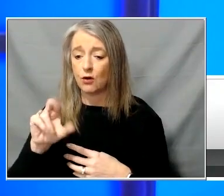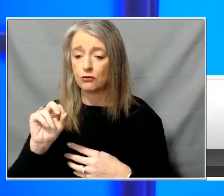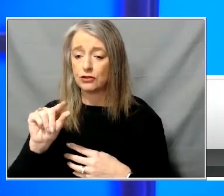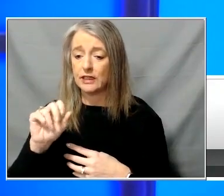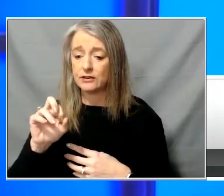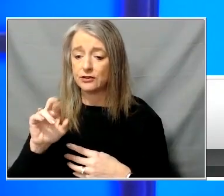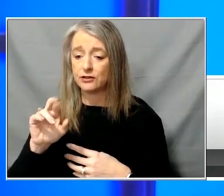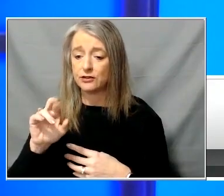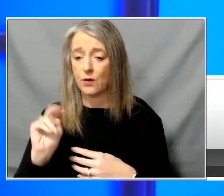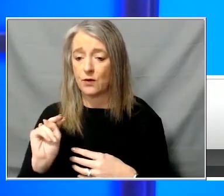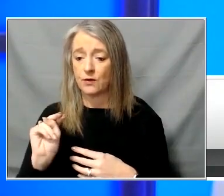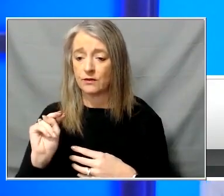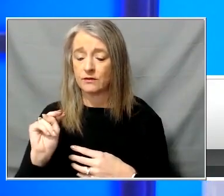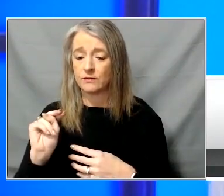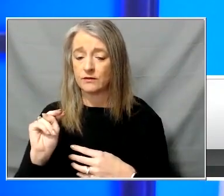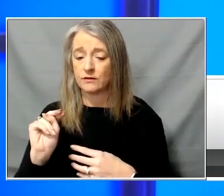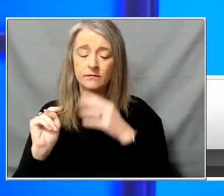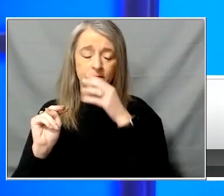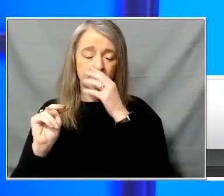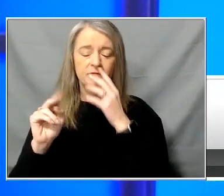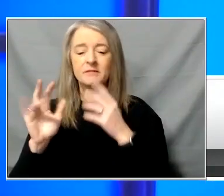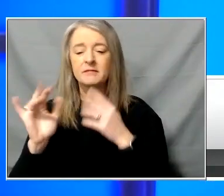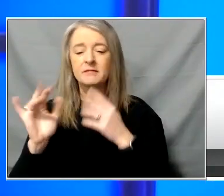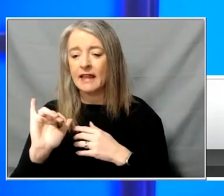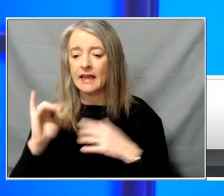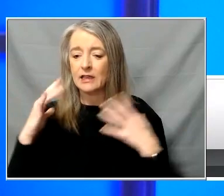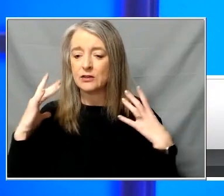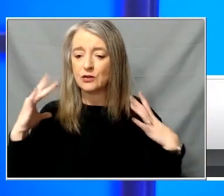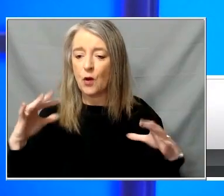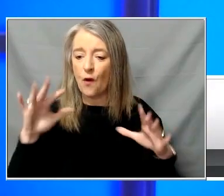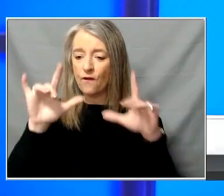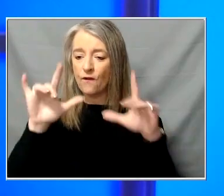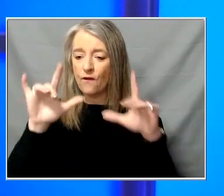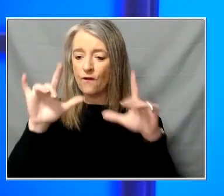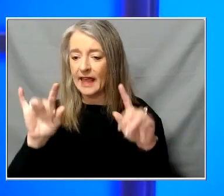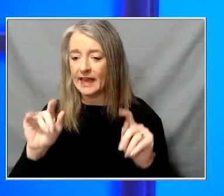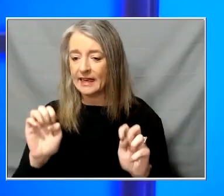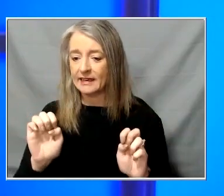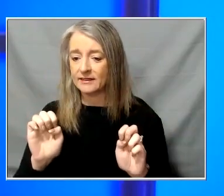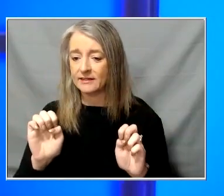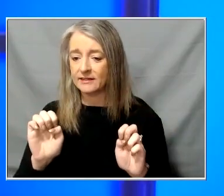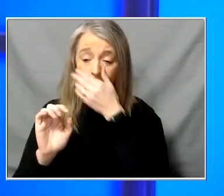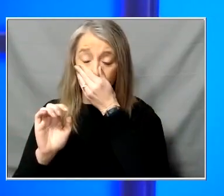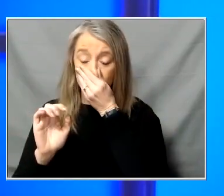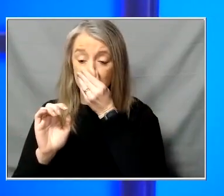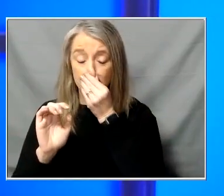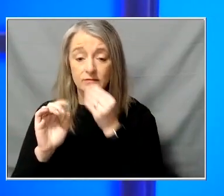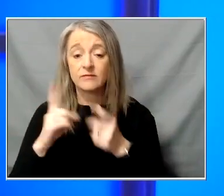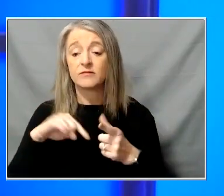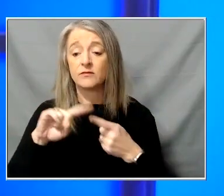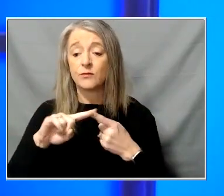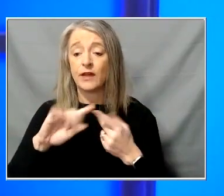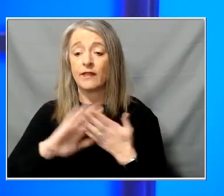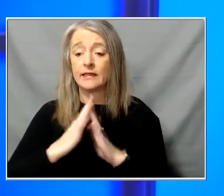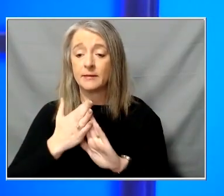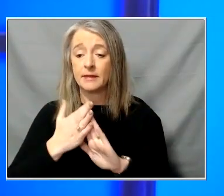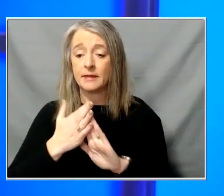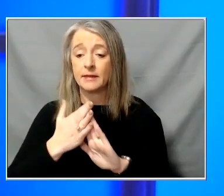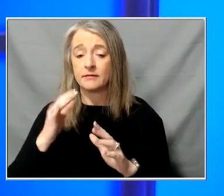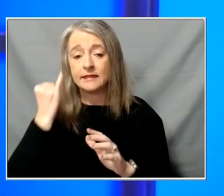fall out of solutions, kind of like forming a snowflake. Things crystallize when there's too much of it, when things get saturated. If you've ever